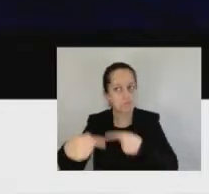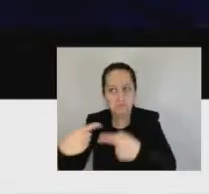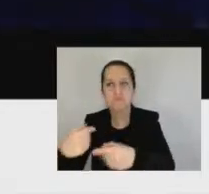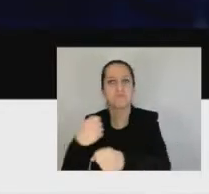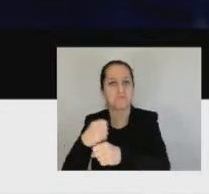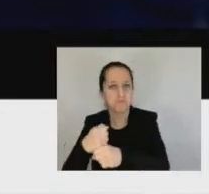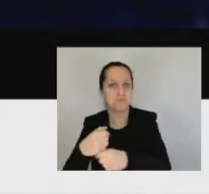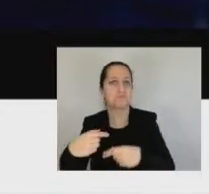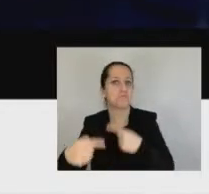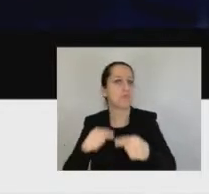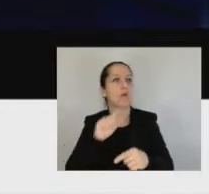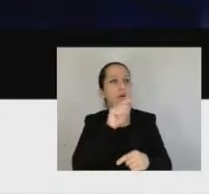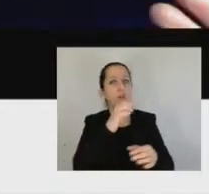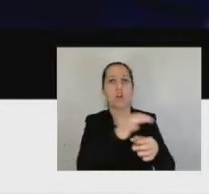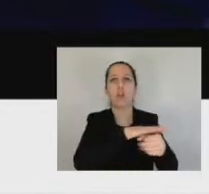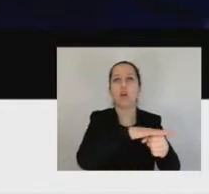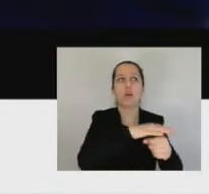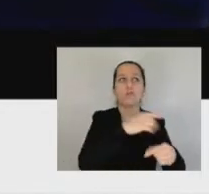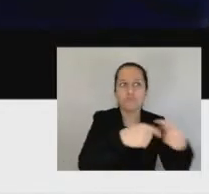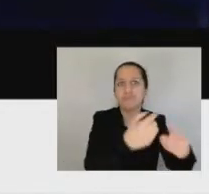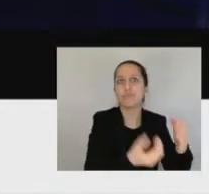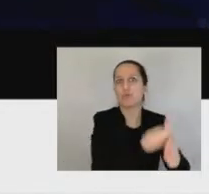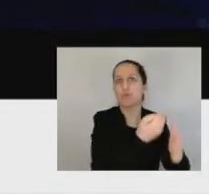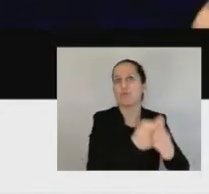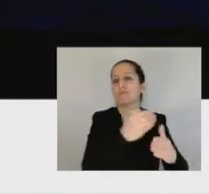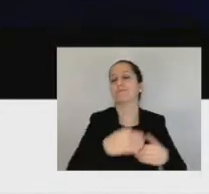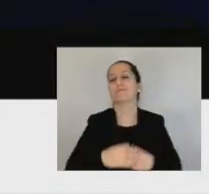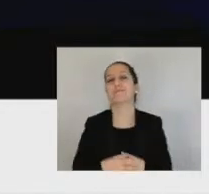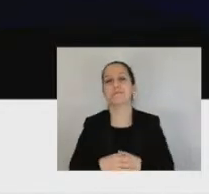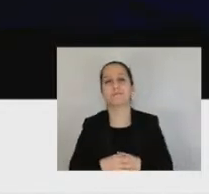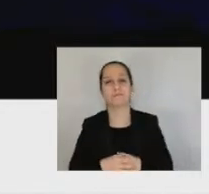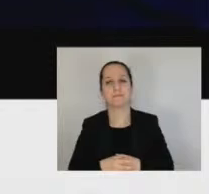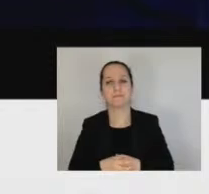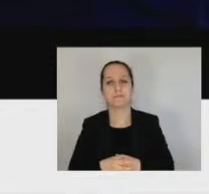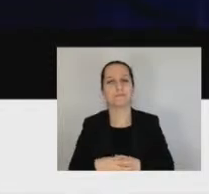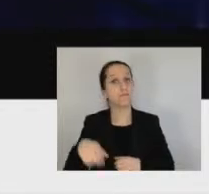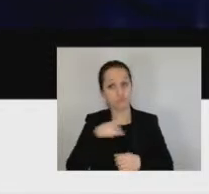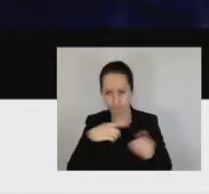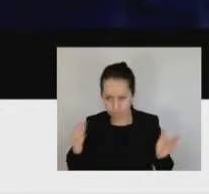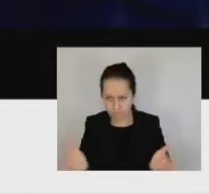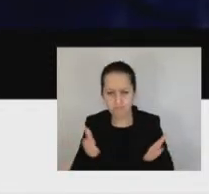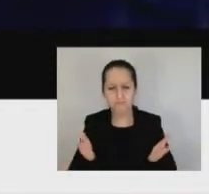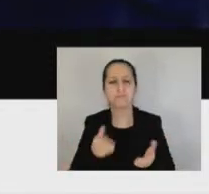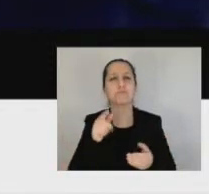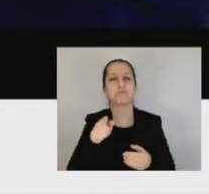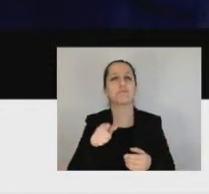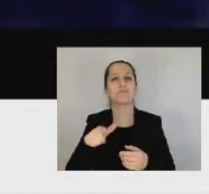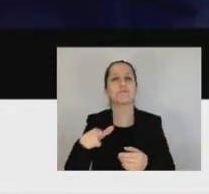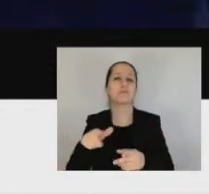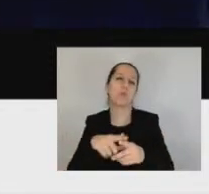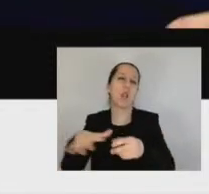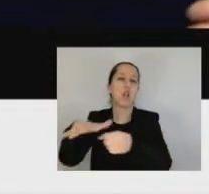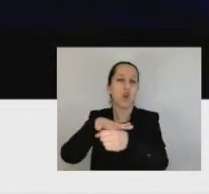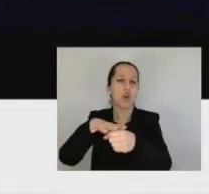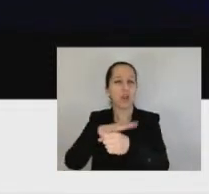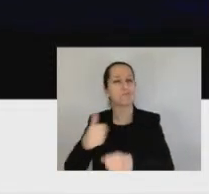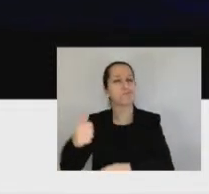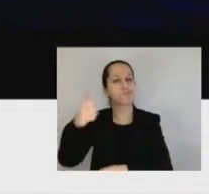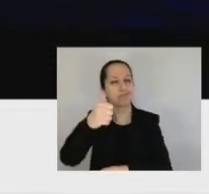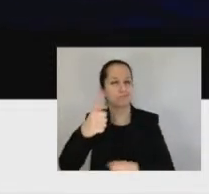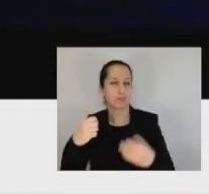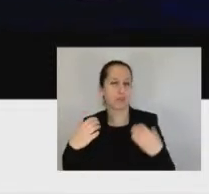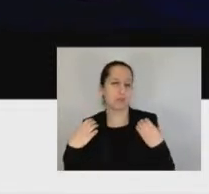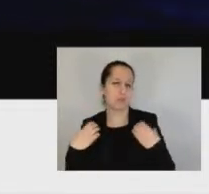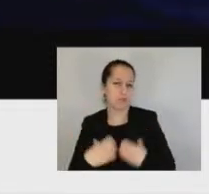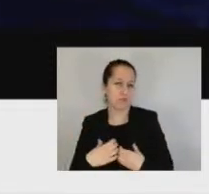sectors and a space for social innovation. And therefore, we have strengthened the work with local